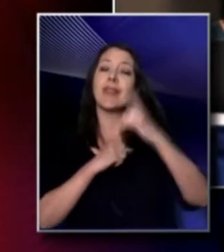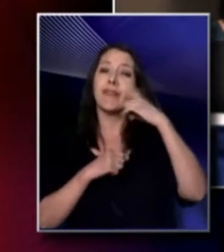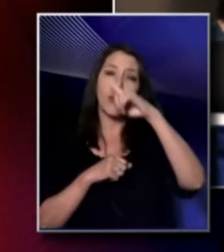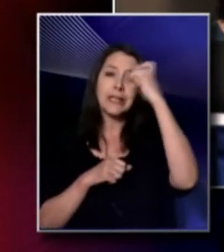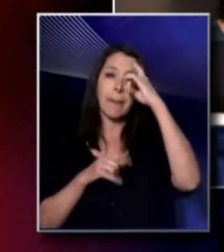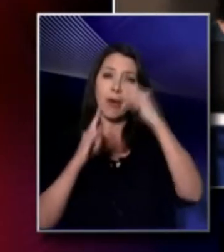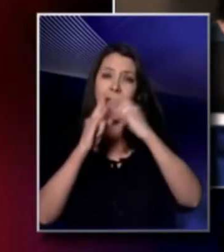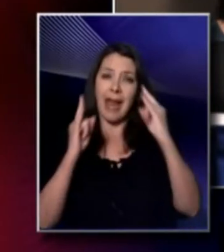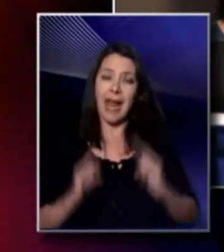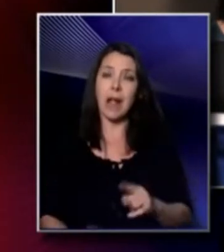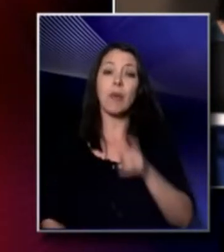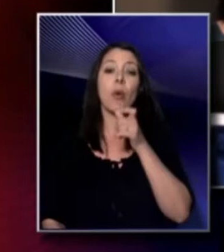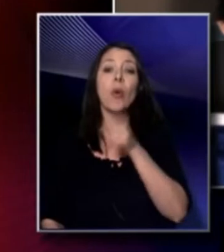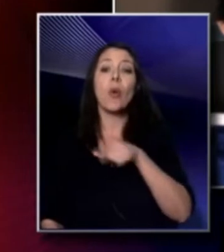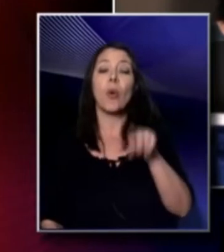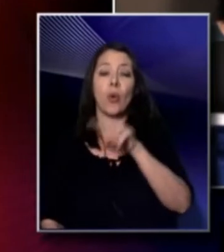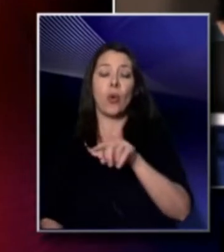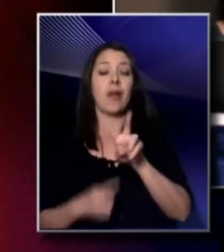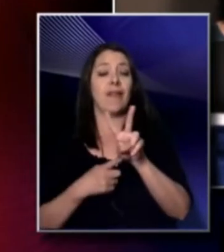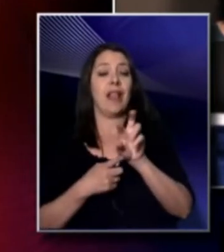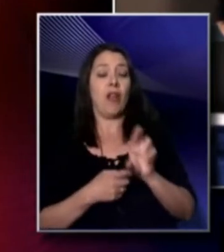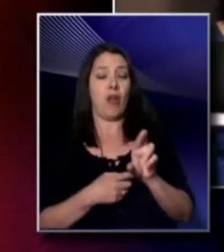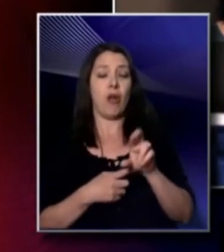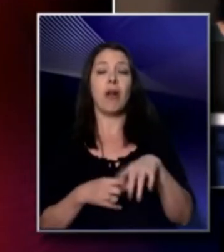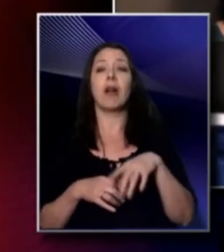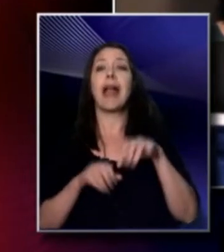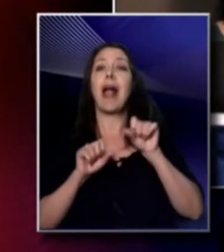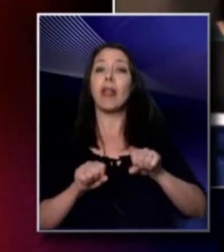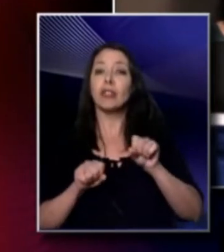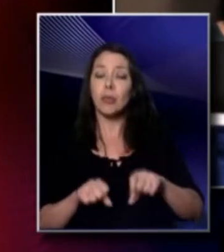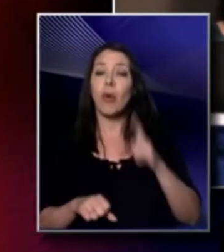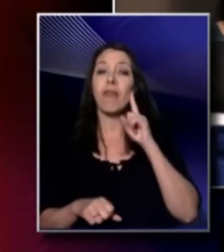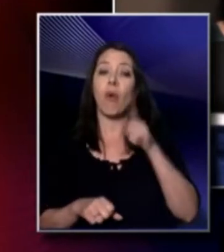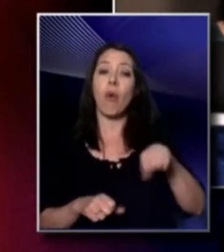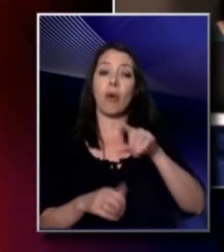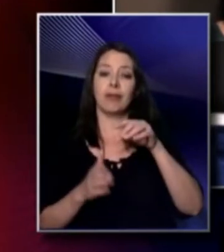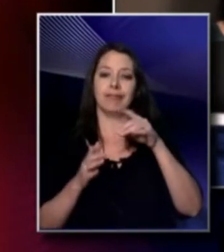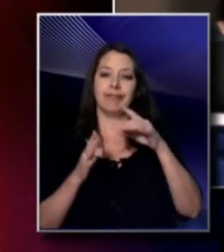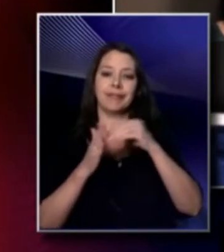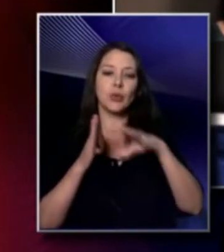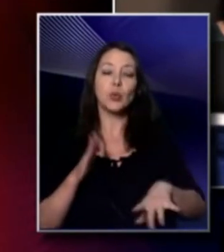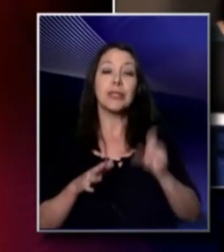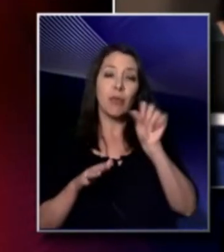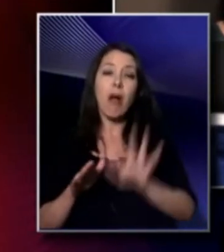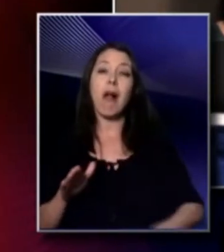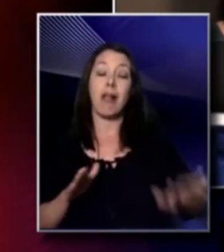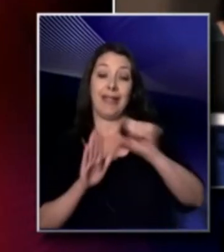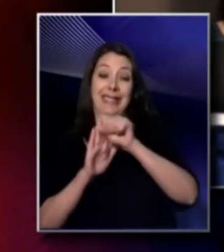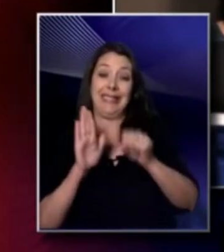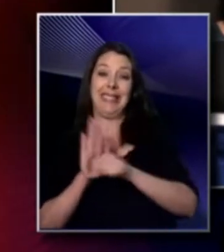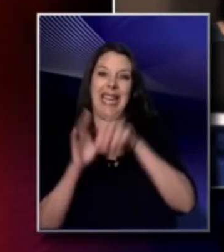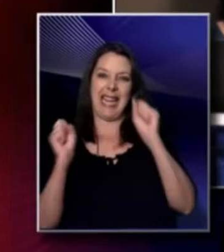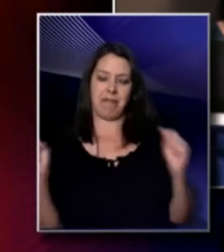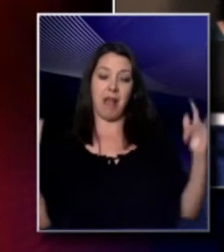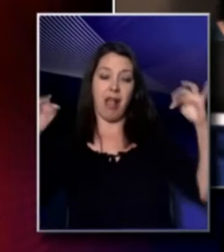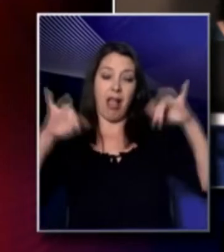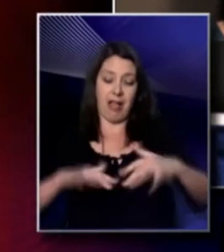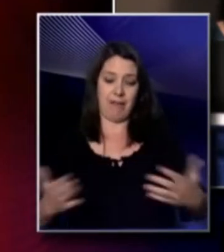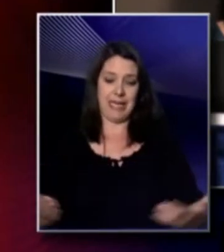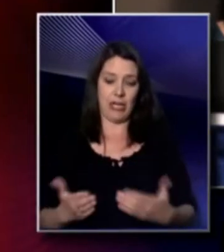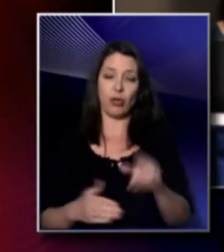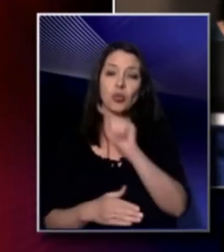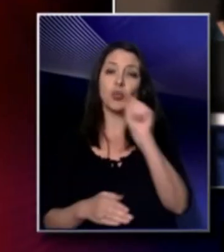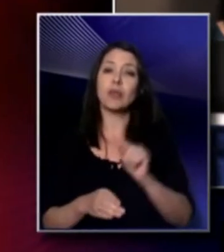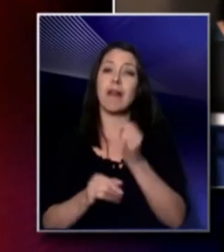our VR-eligible deaf and hard of hearing campers from around the state will come here to the Tucson campus and